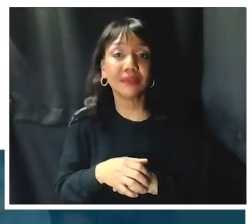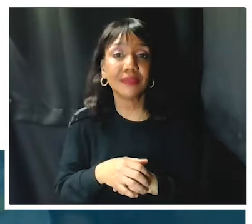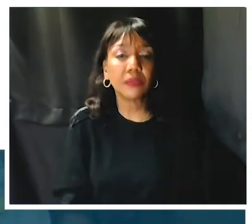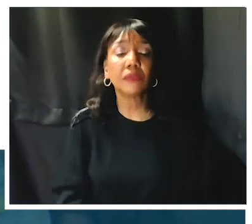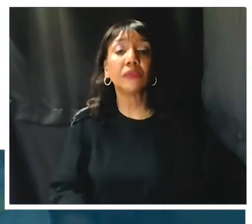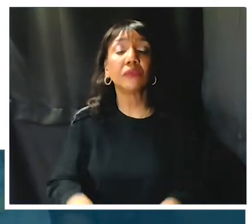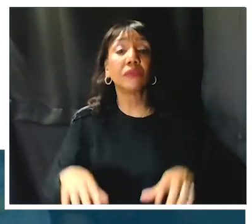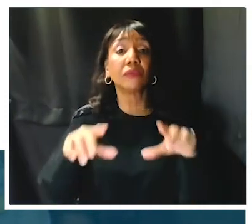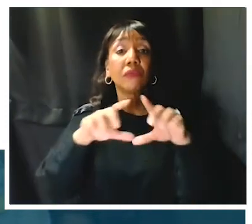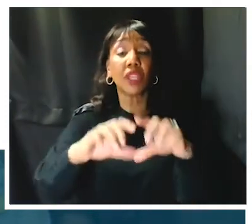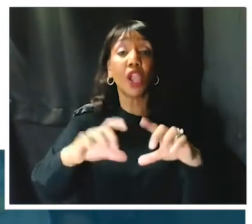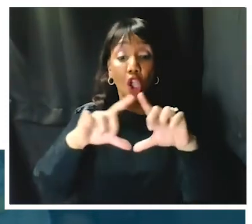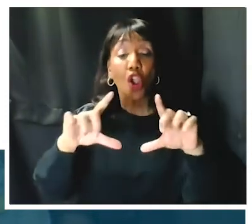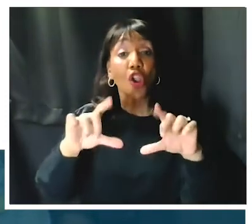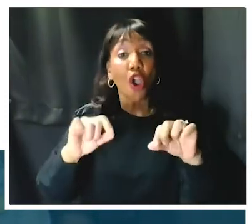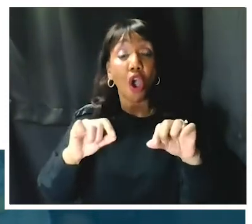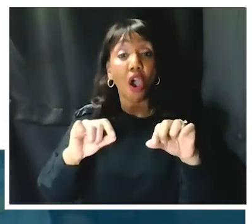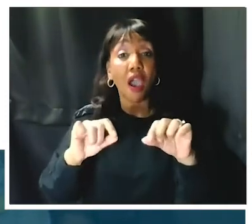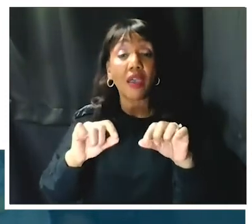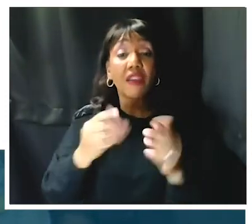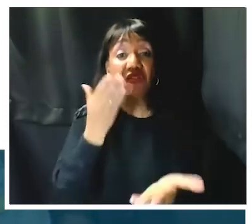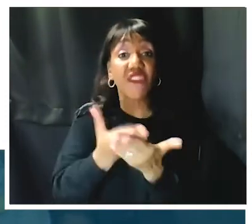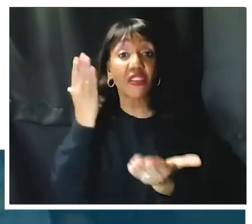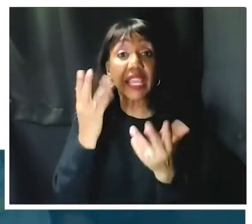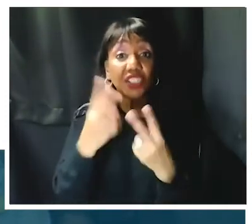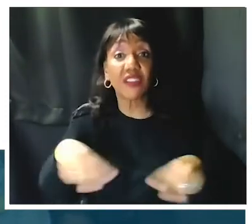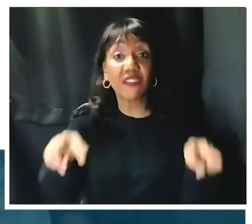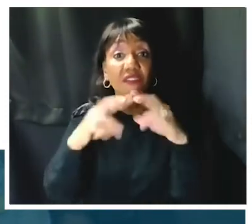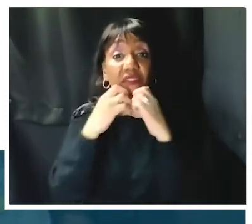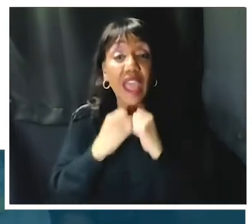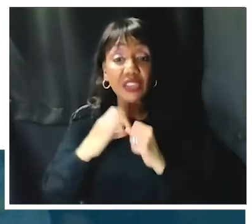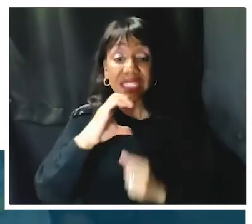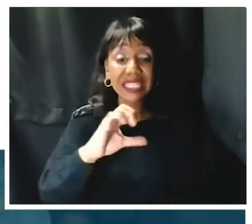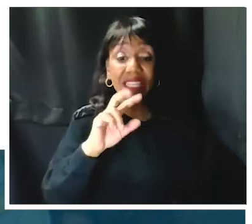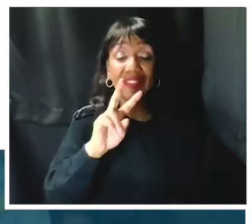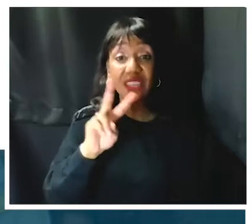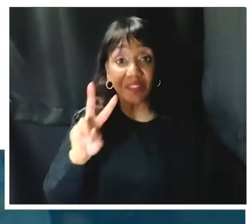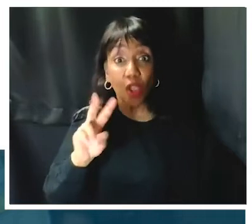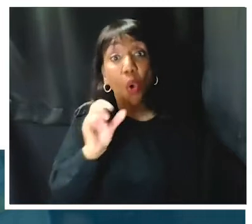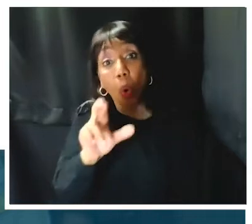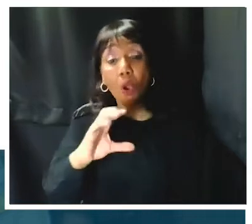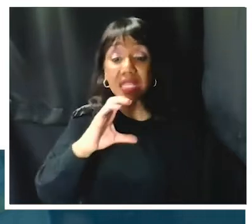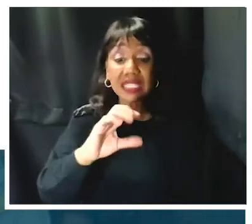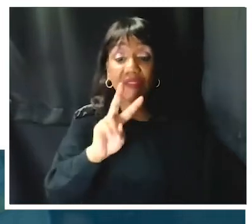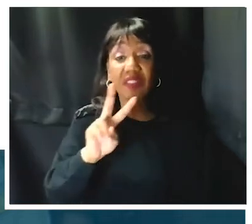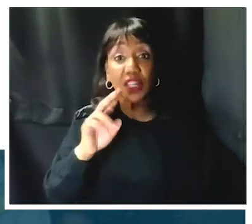The card verification value, or CVV, or